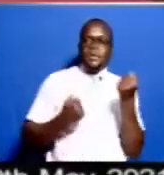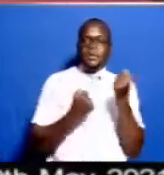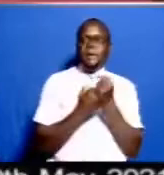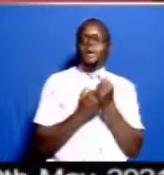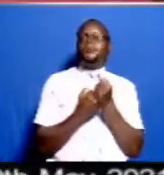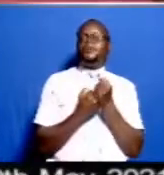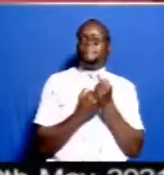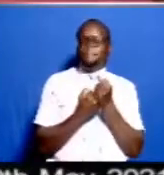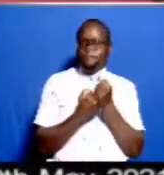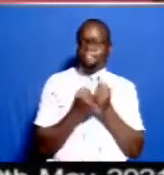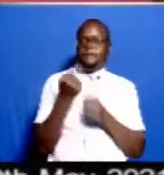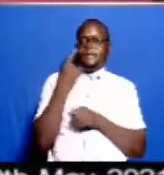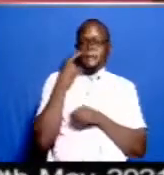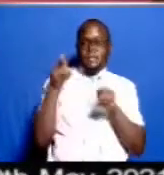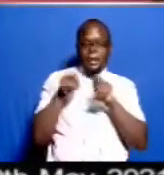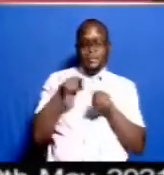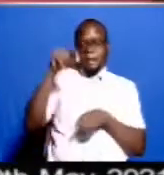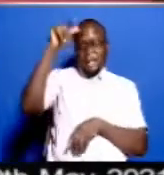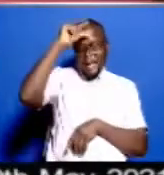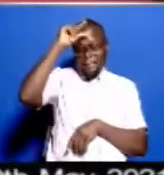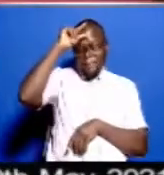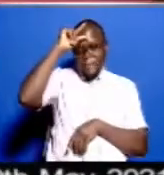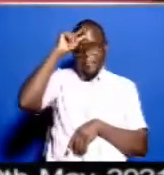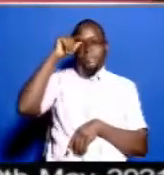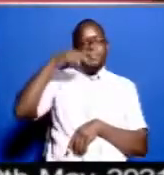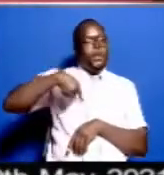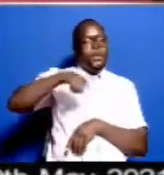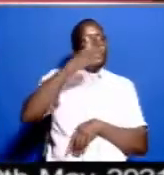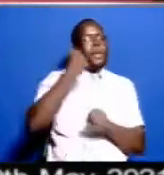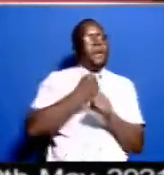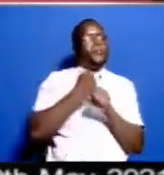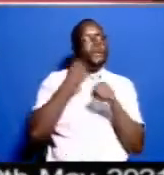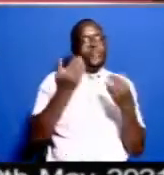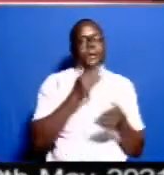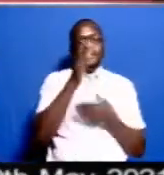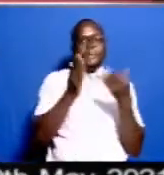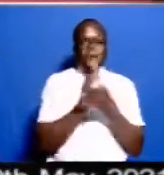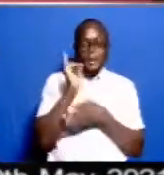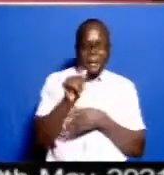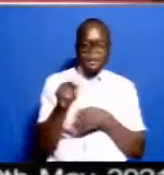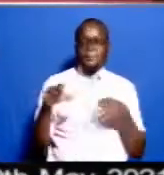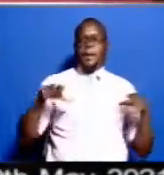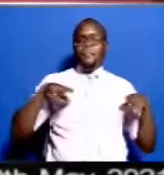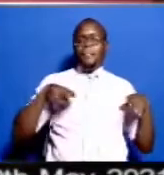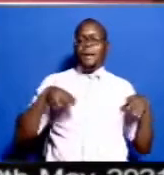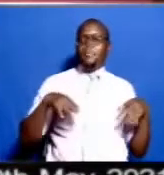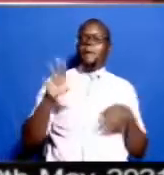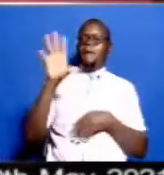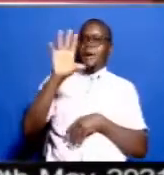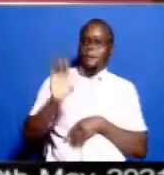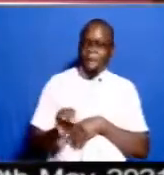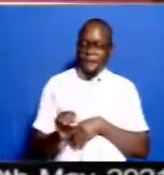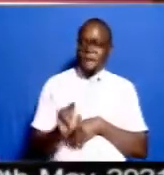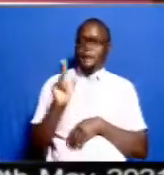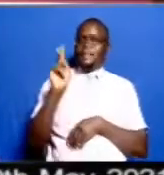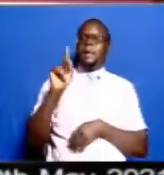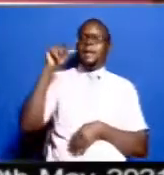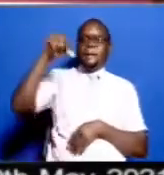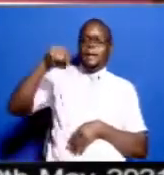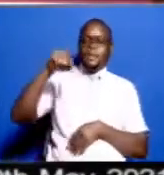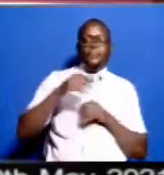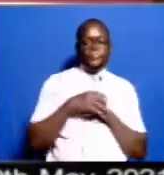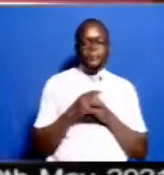airline and see as government, what can we do to ensure that this pride of Africa that we call Kenya Airways,